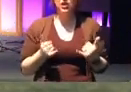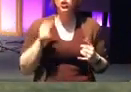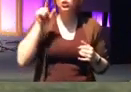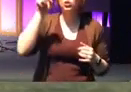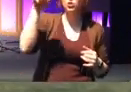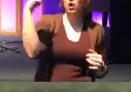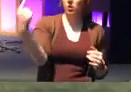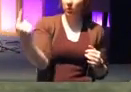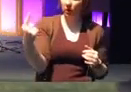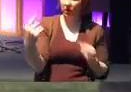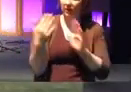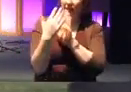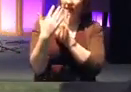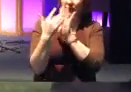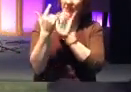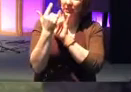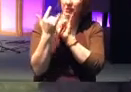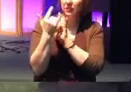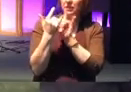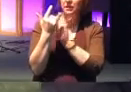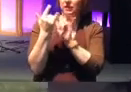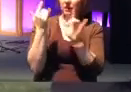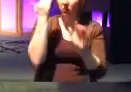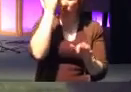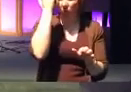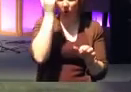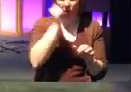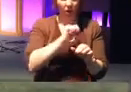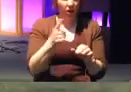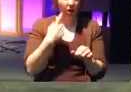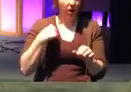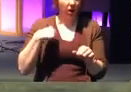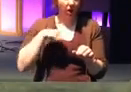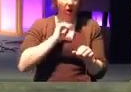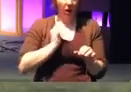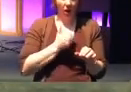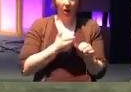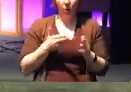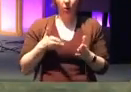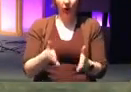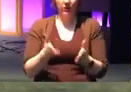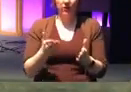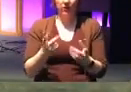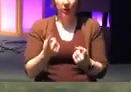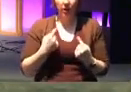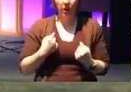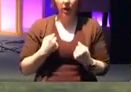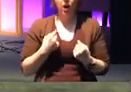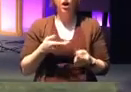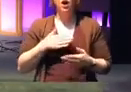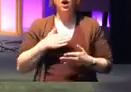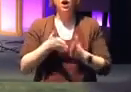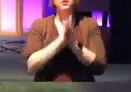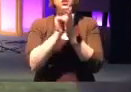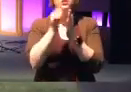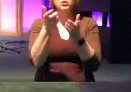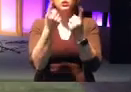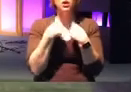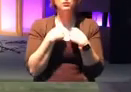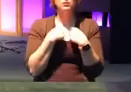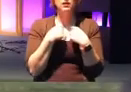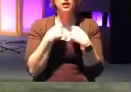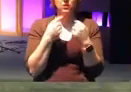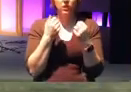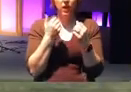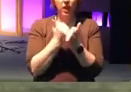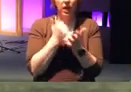is intimately acquainted with all of our ways. And we invite you to come, Holy Spirit, to minister to each one of